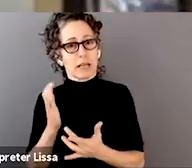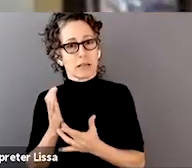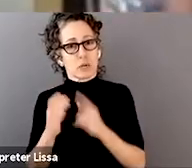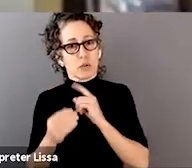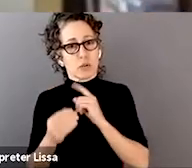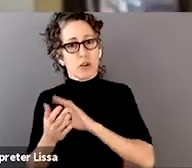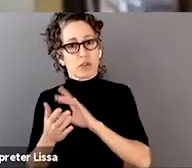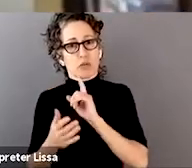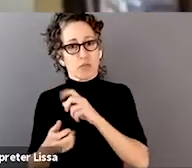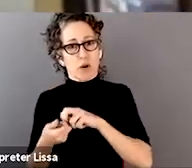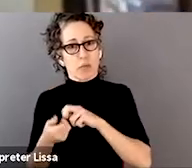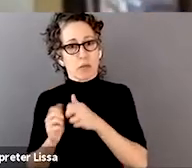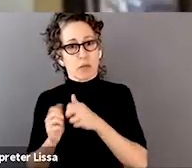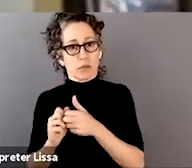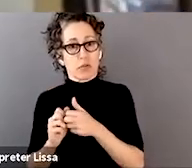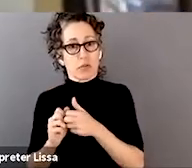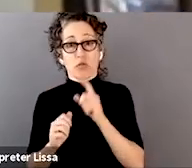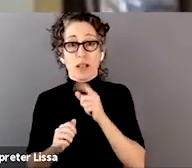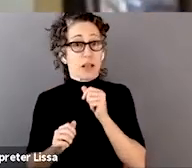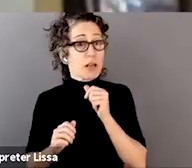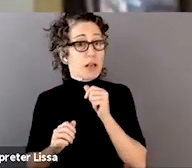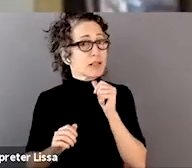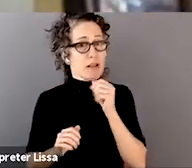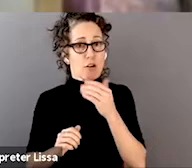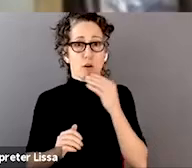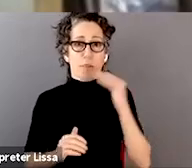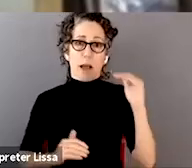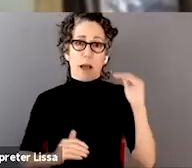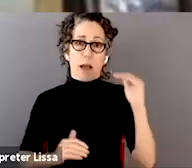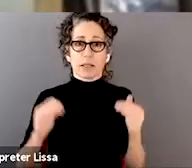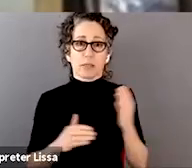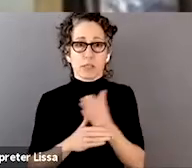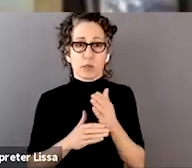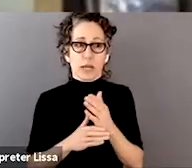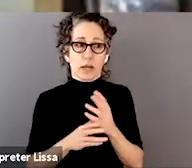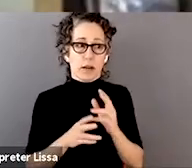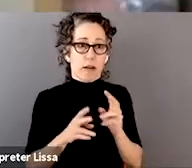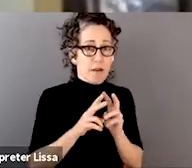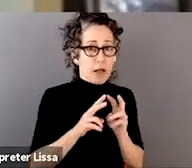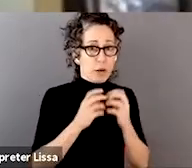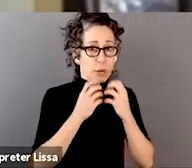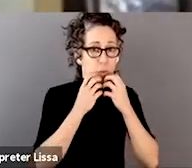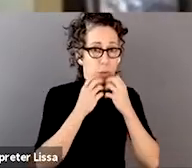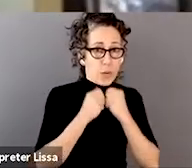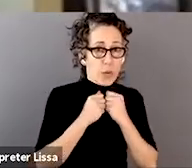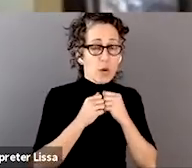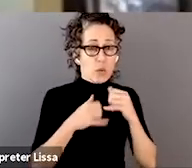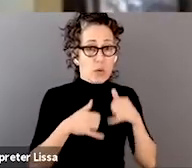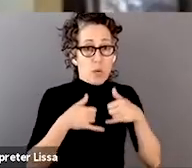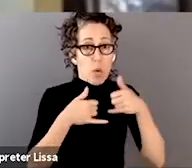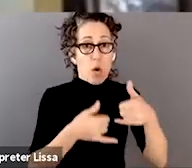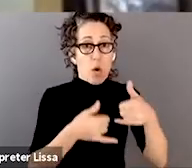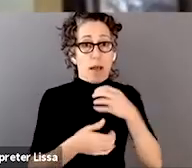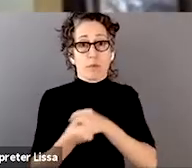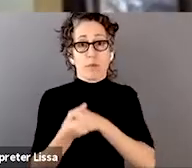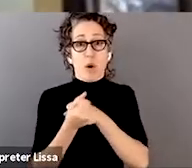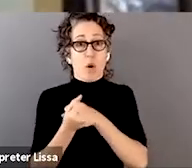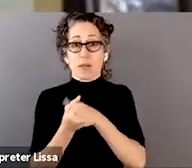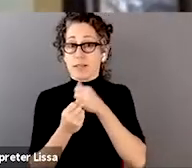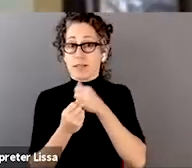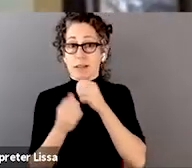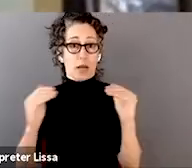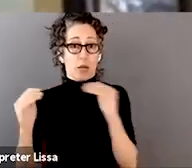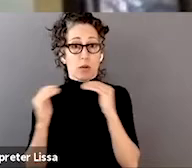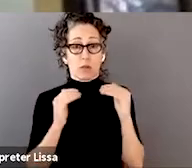an imbalance in terms of what we value and reward and promote, and I think a lot of people coming from